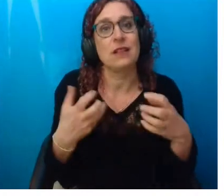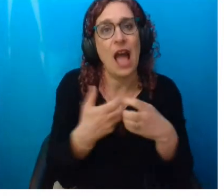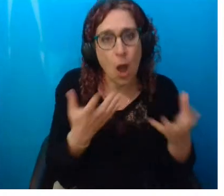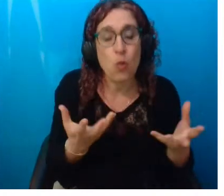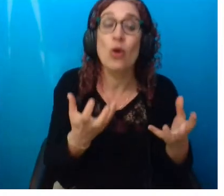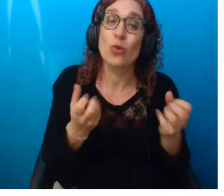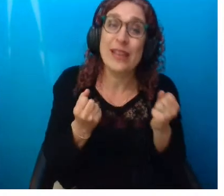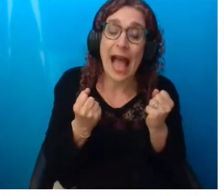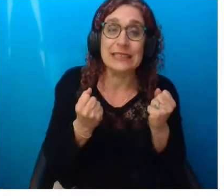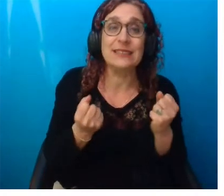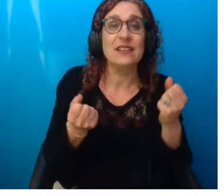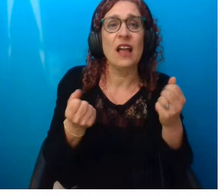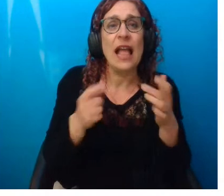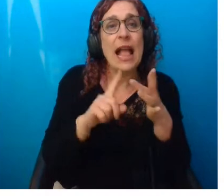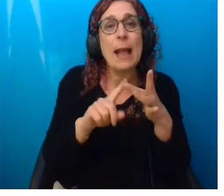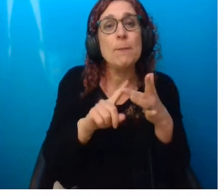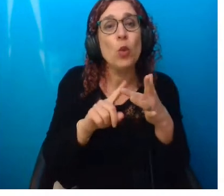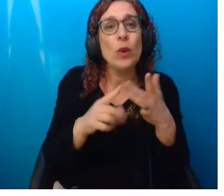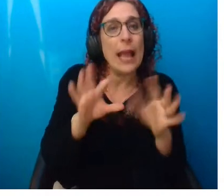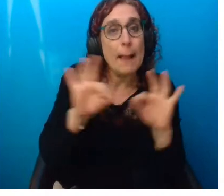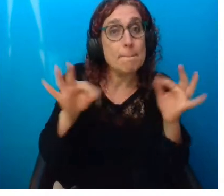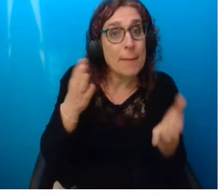Next slide.